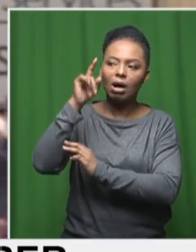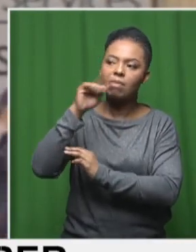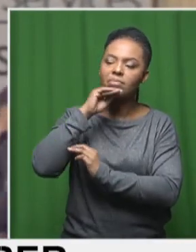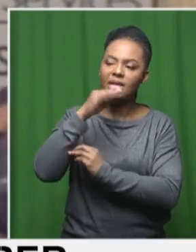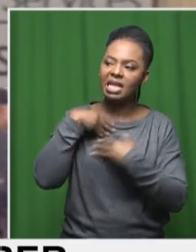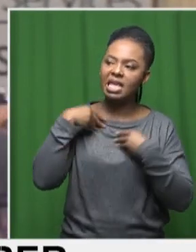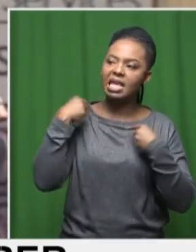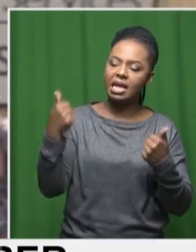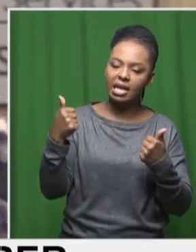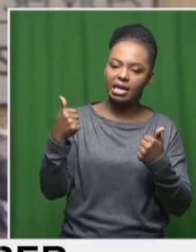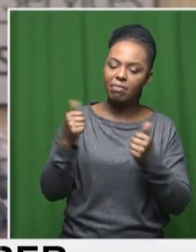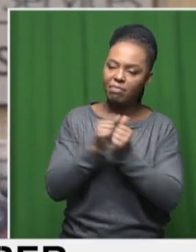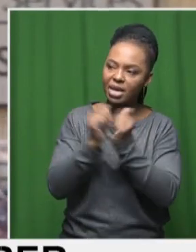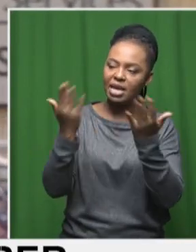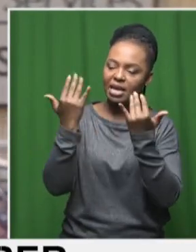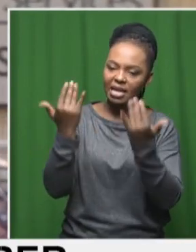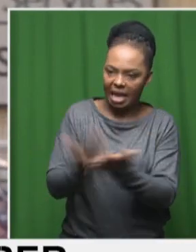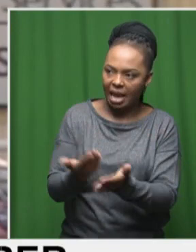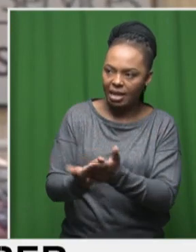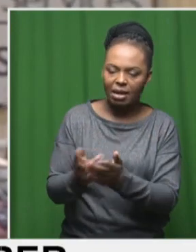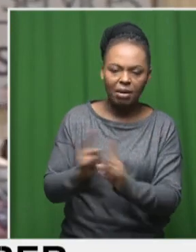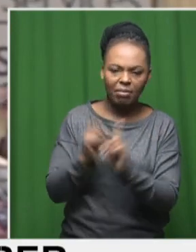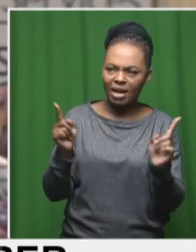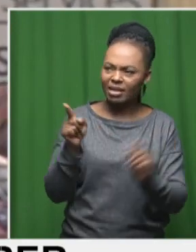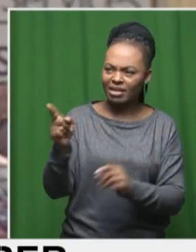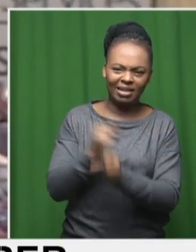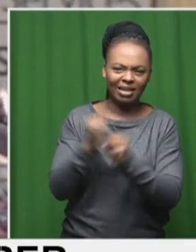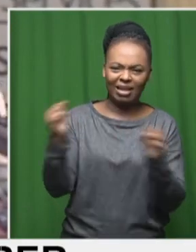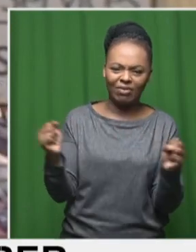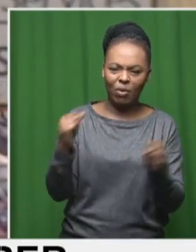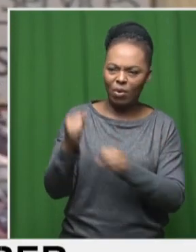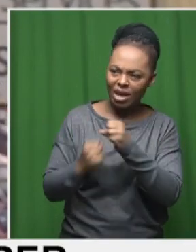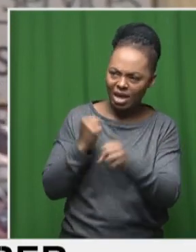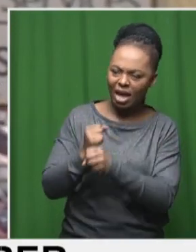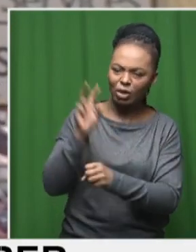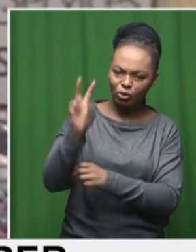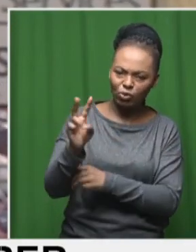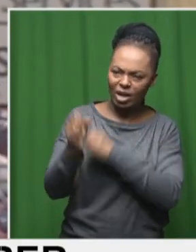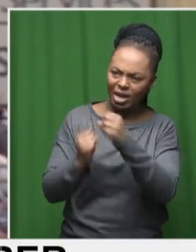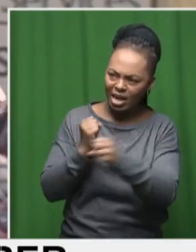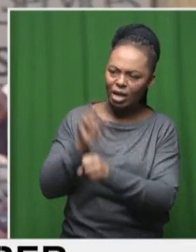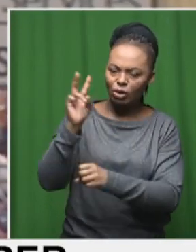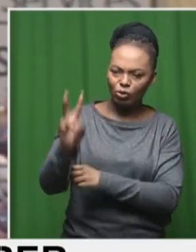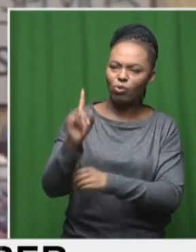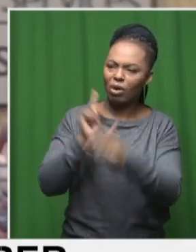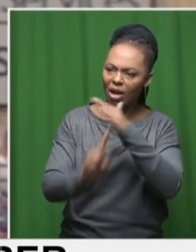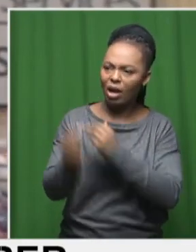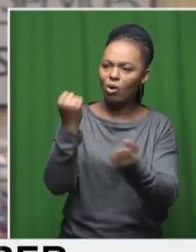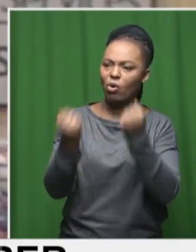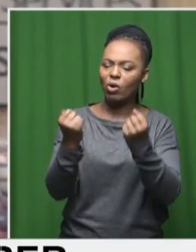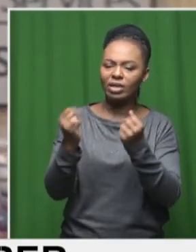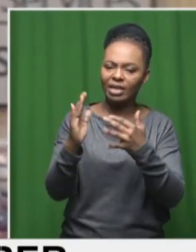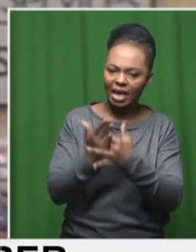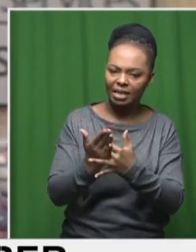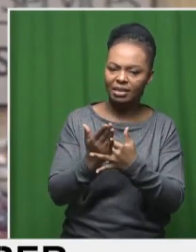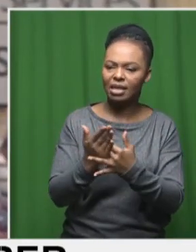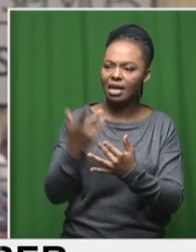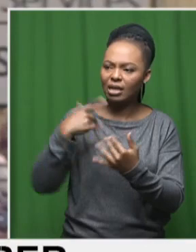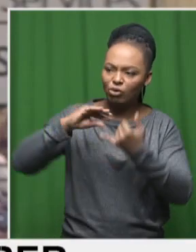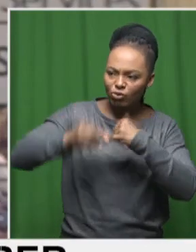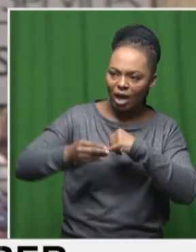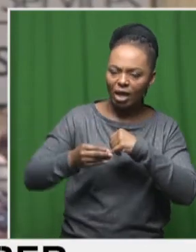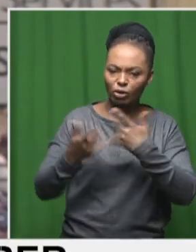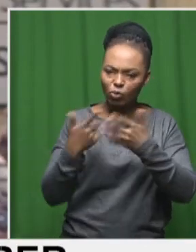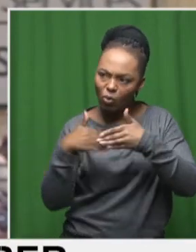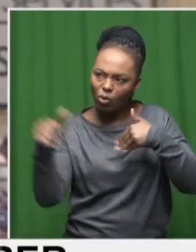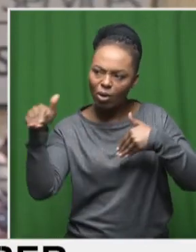begin. It hasn't, because every 2 years or so, there's another court case, Moodley trying to find an angle